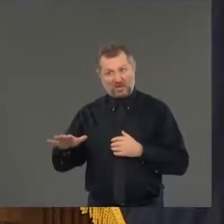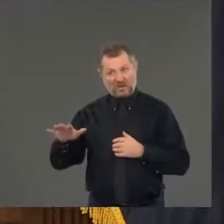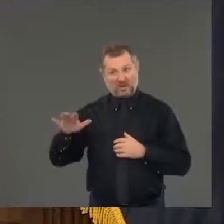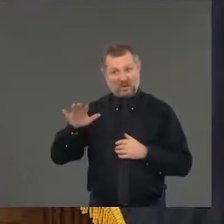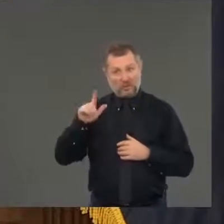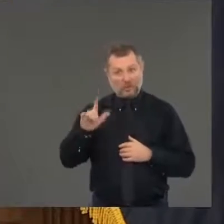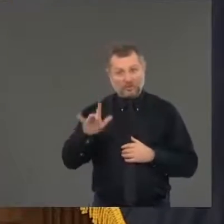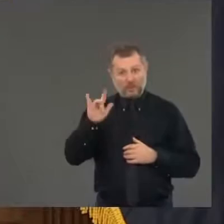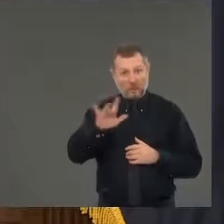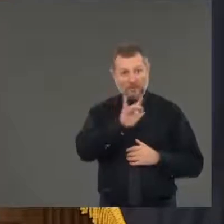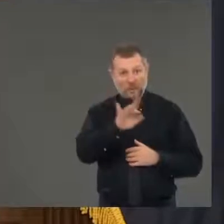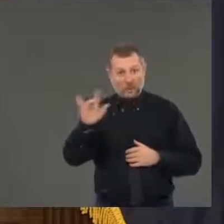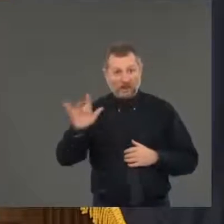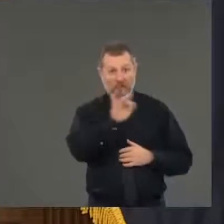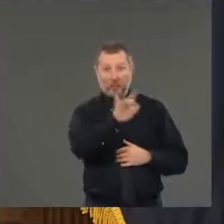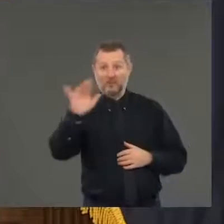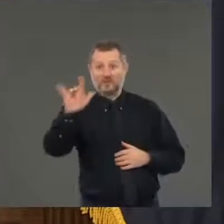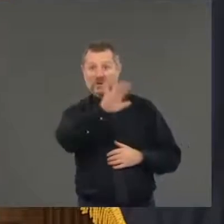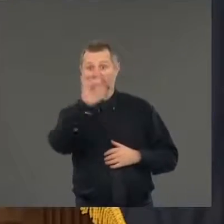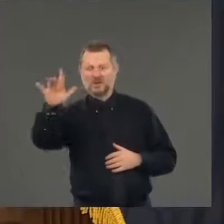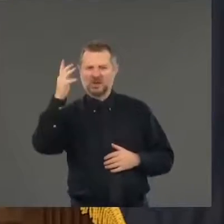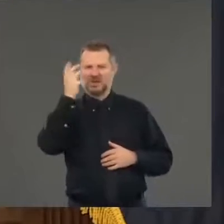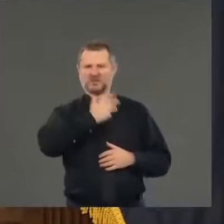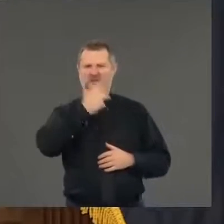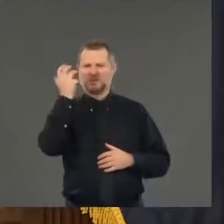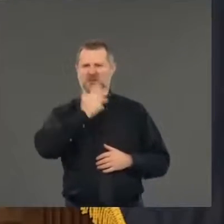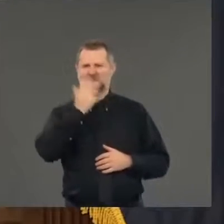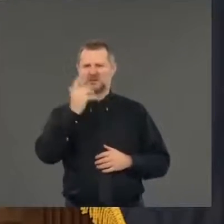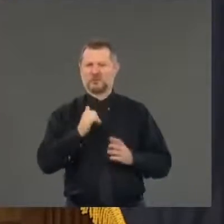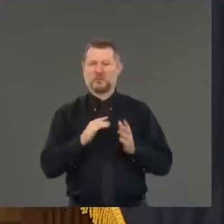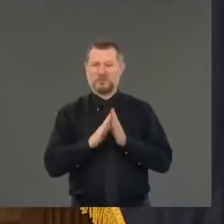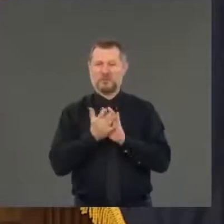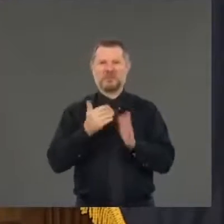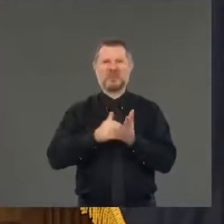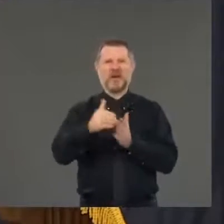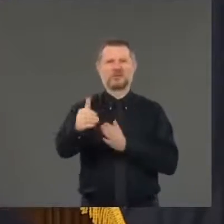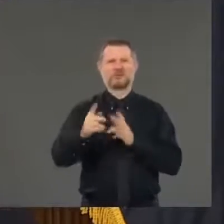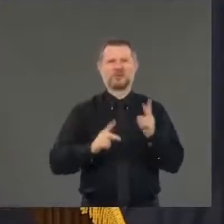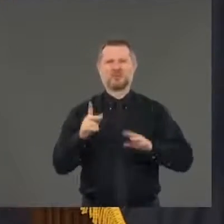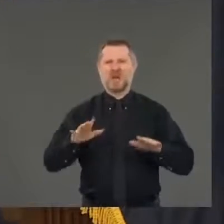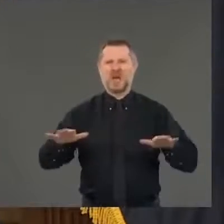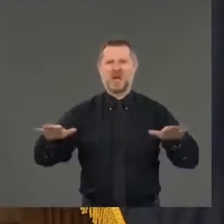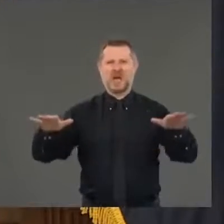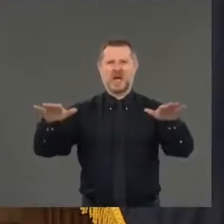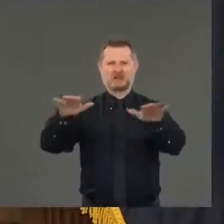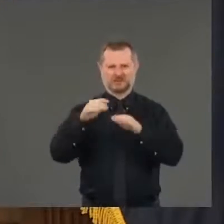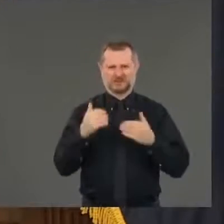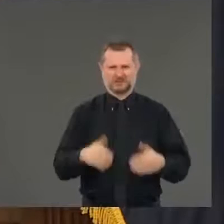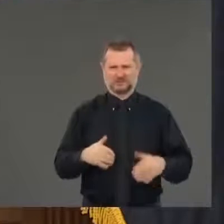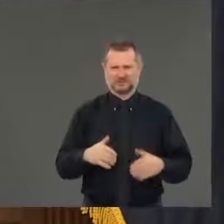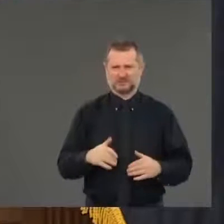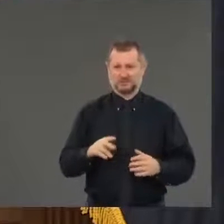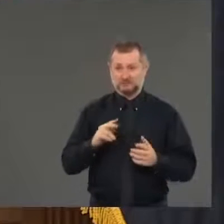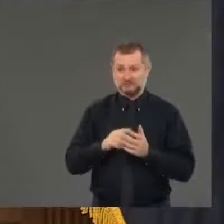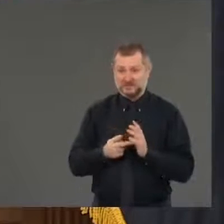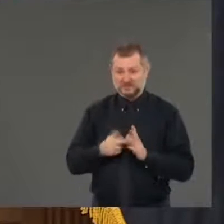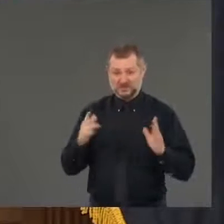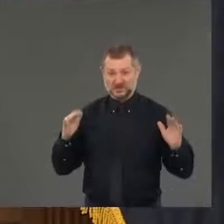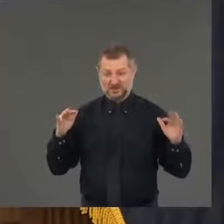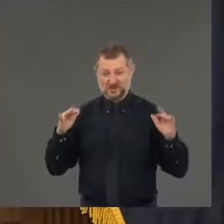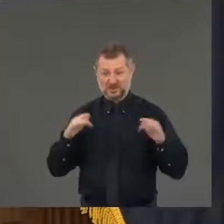right? Because that would go all across the board. That's a lot of people. And those mass gatherings,